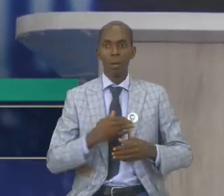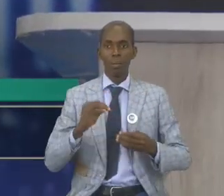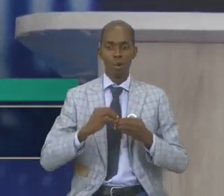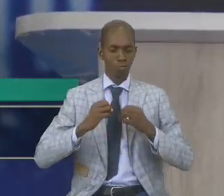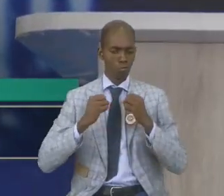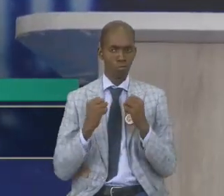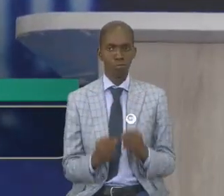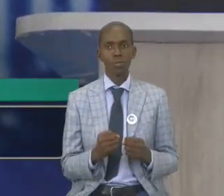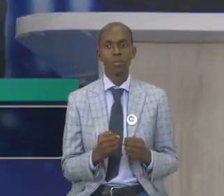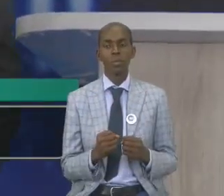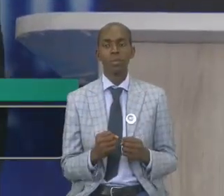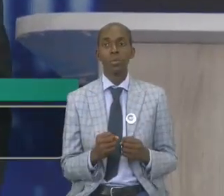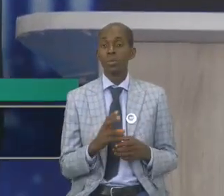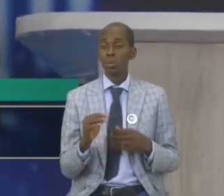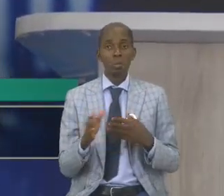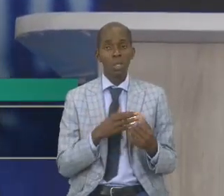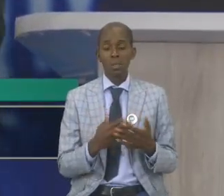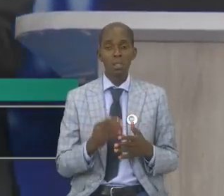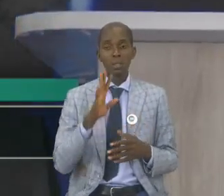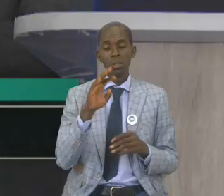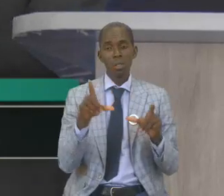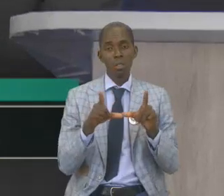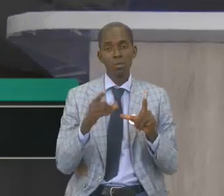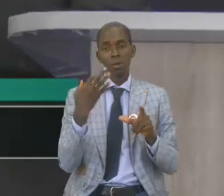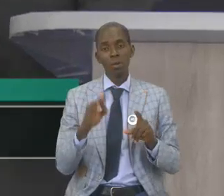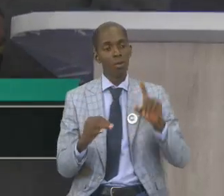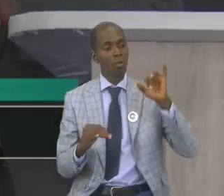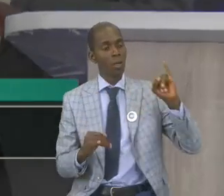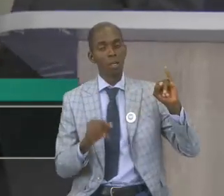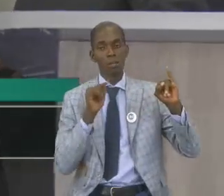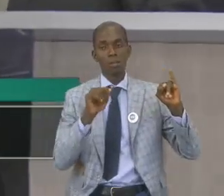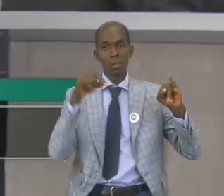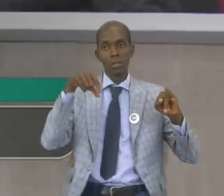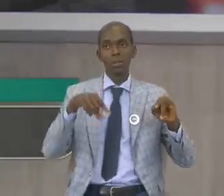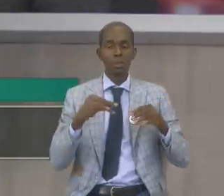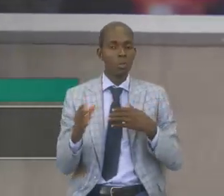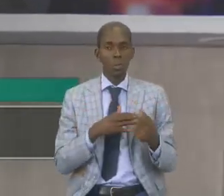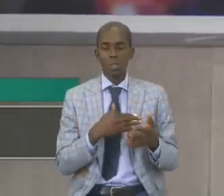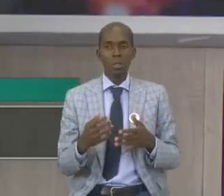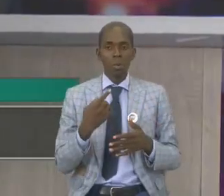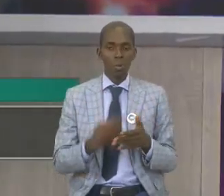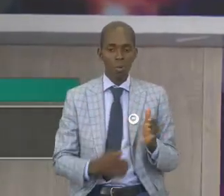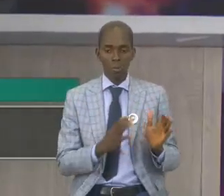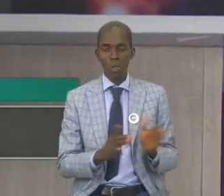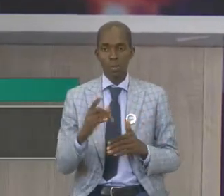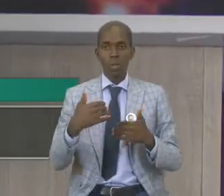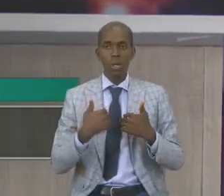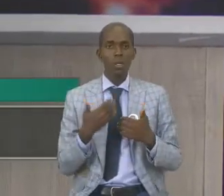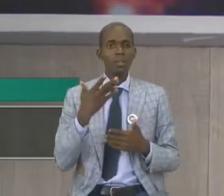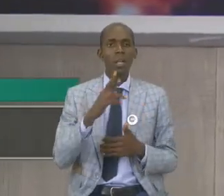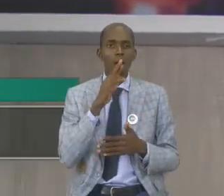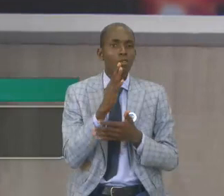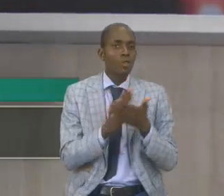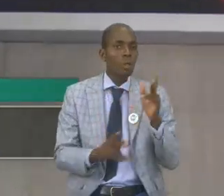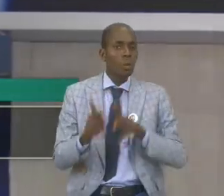matter what IQ you have, no matter what plan you have, there are people, there are things that